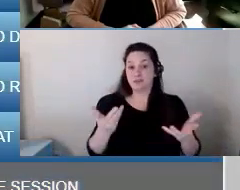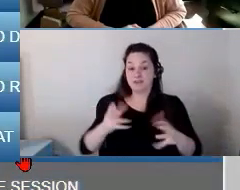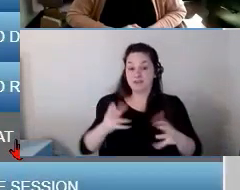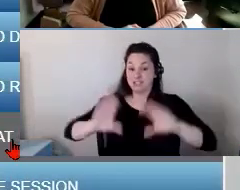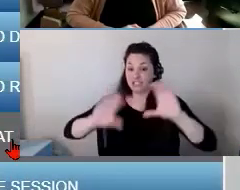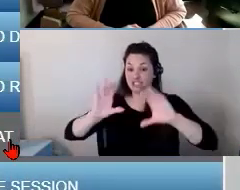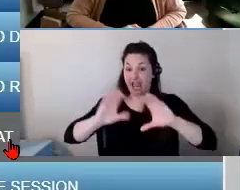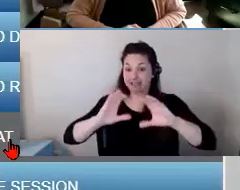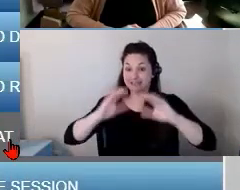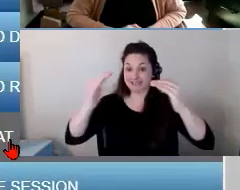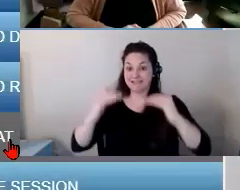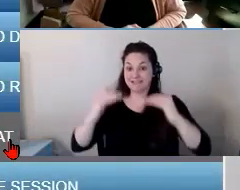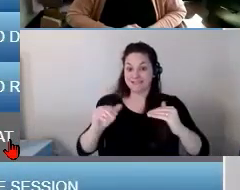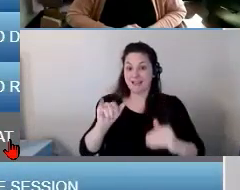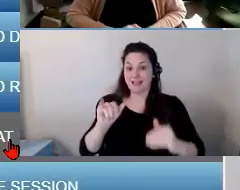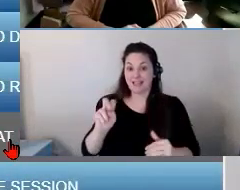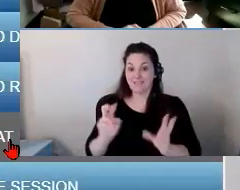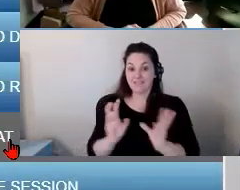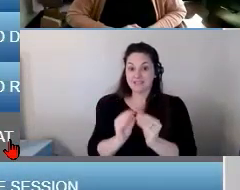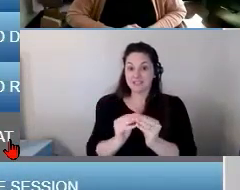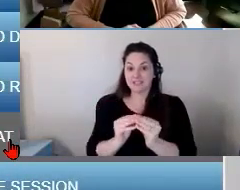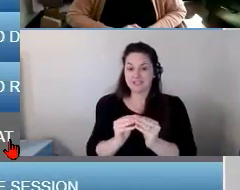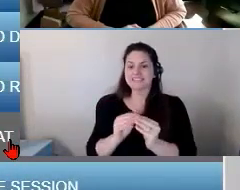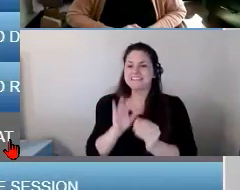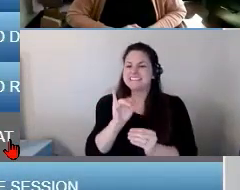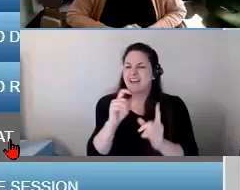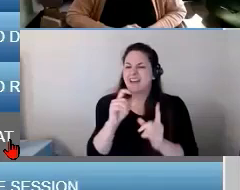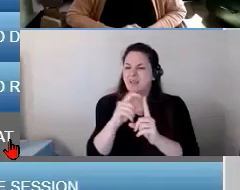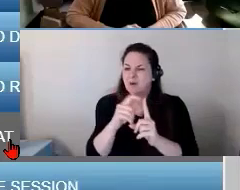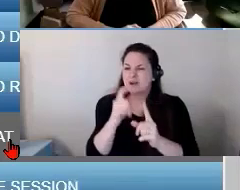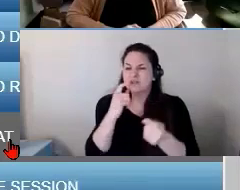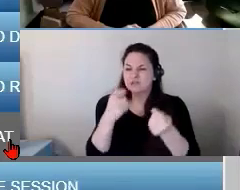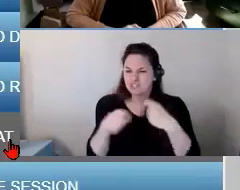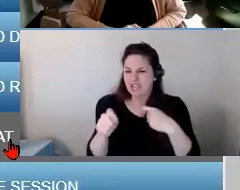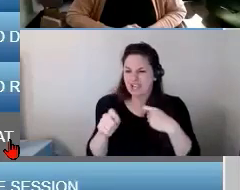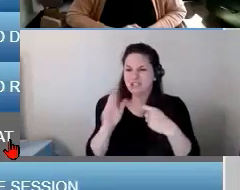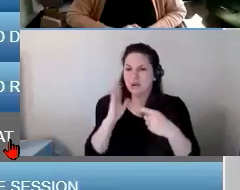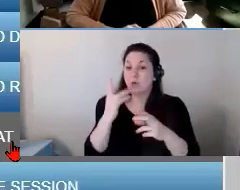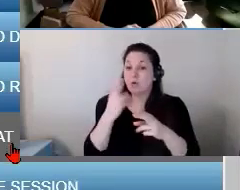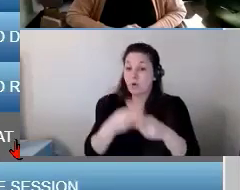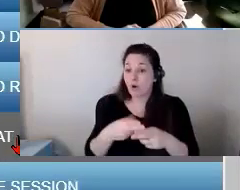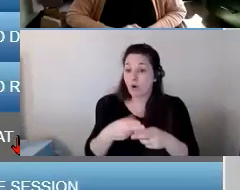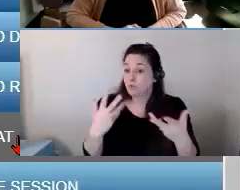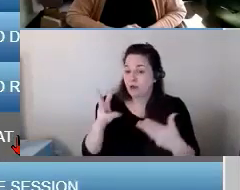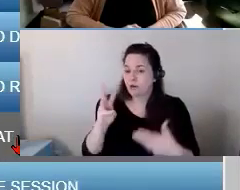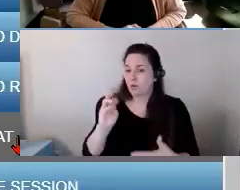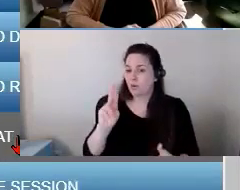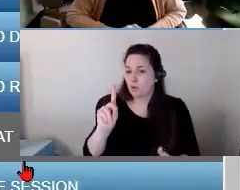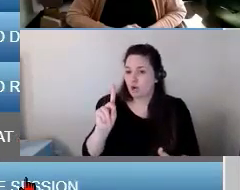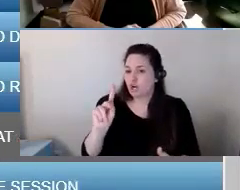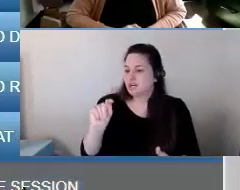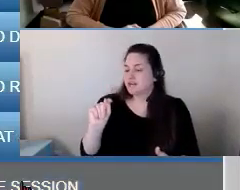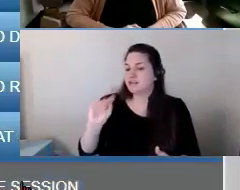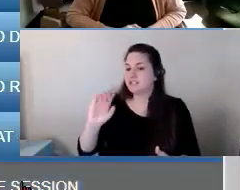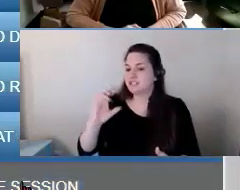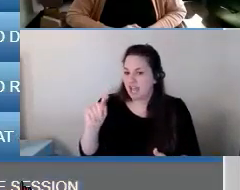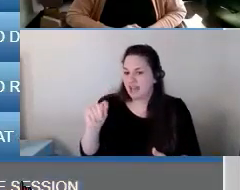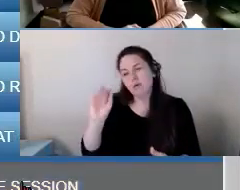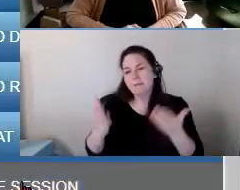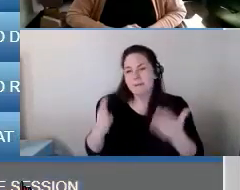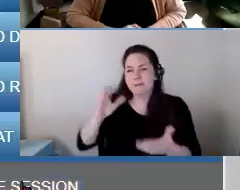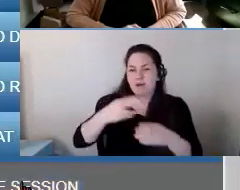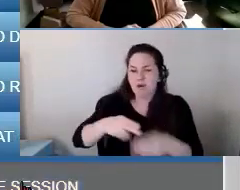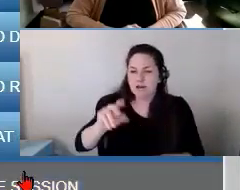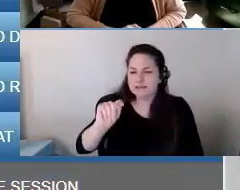live session. These won't be called this. This would be called word chat or text chat, and this will be